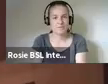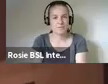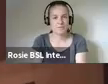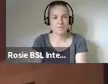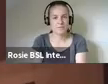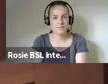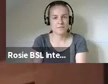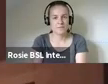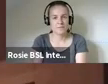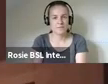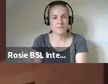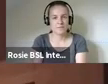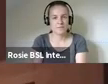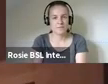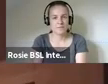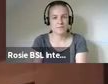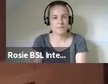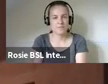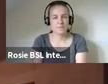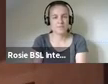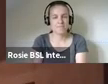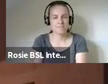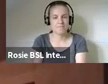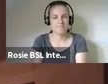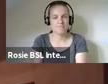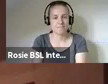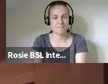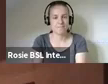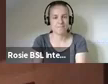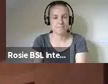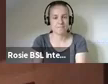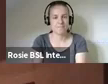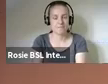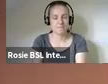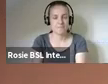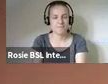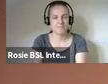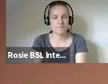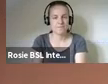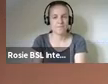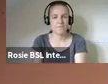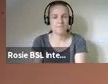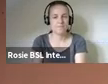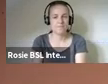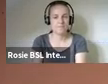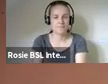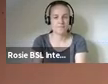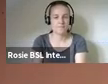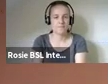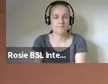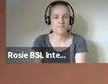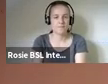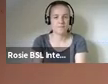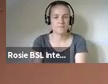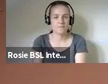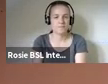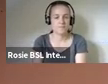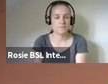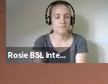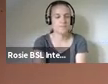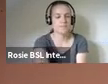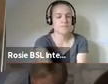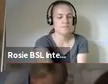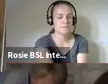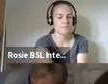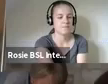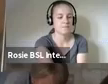Inclusive early childhood development and education enables all children to learn alongside their peers from a young age. The